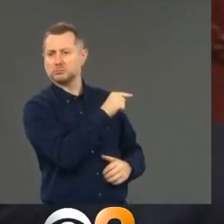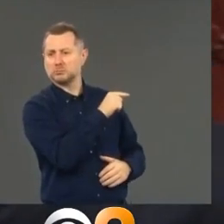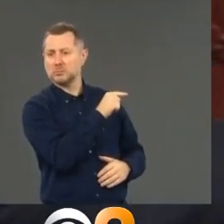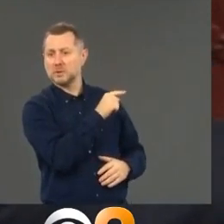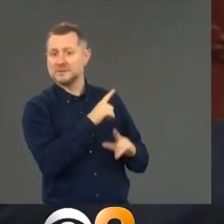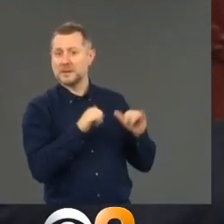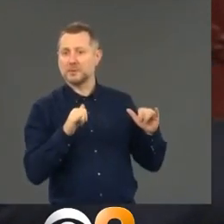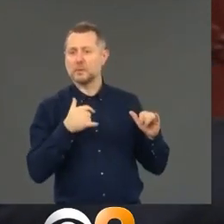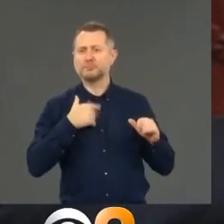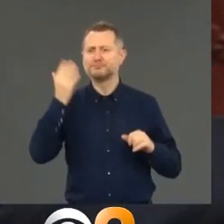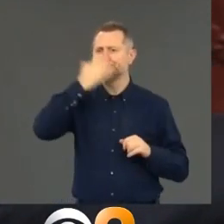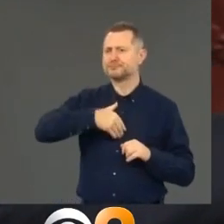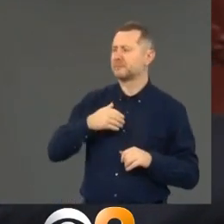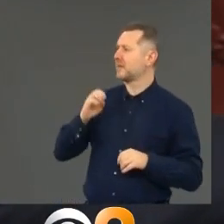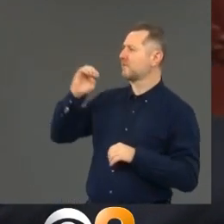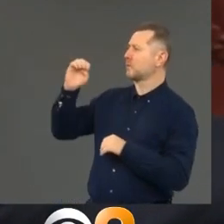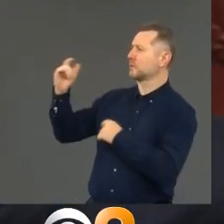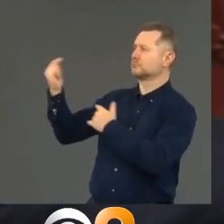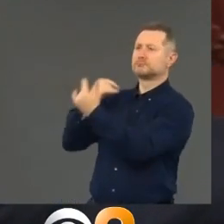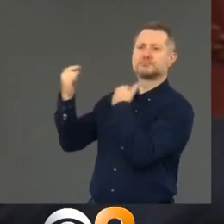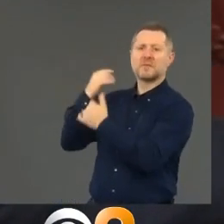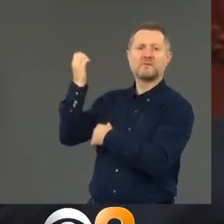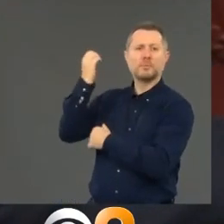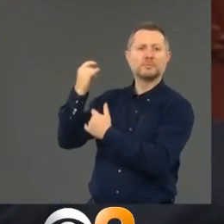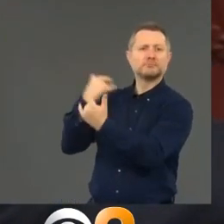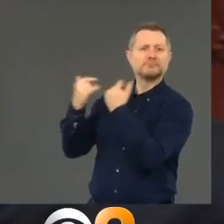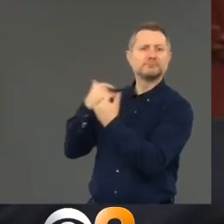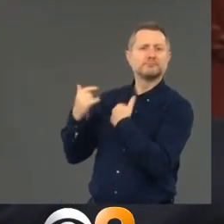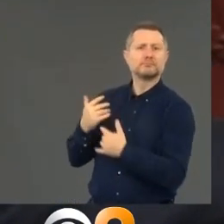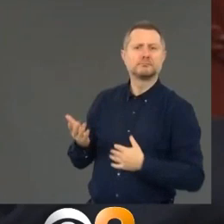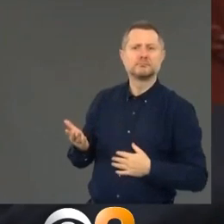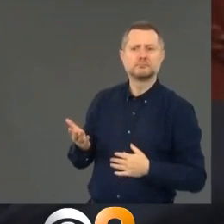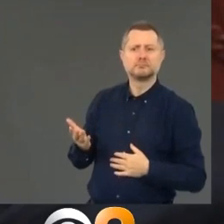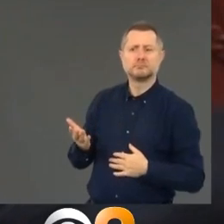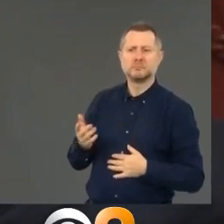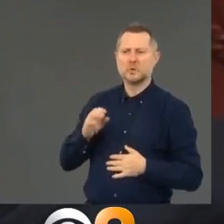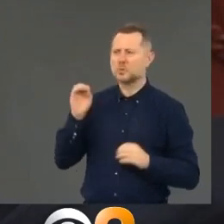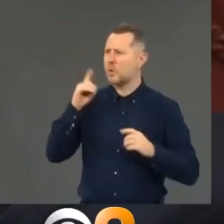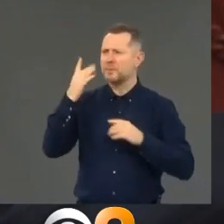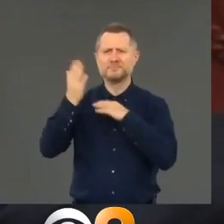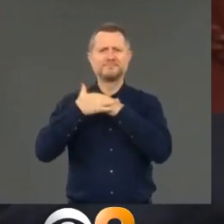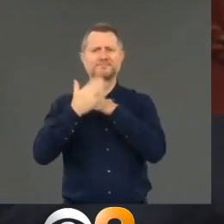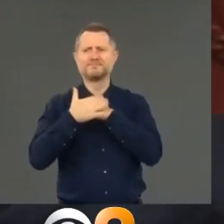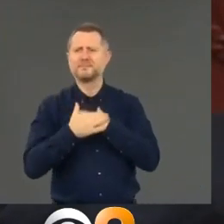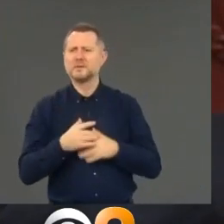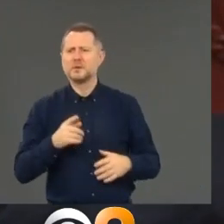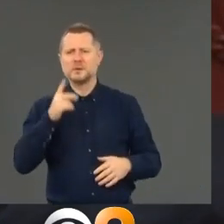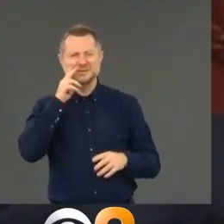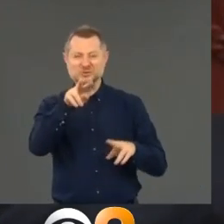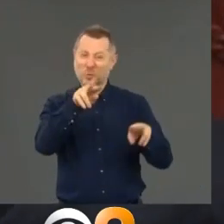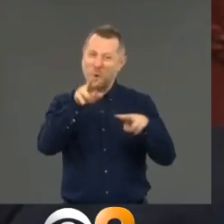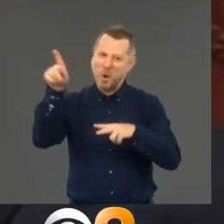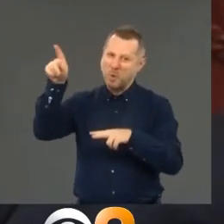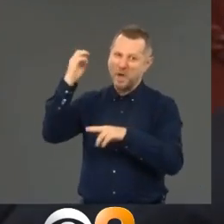from the East, and it came from Europe. And nobody ever said, watch out for those European